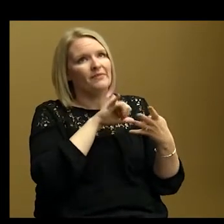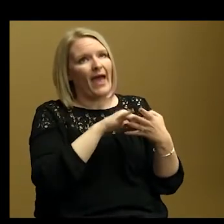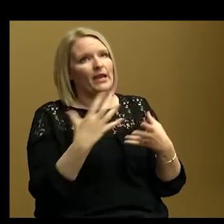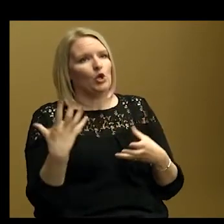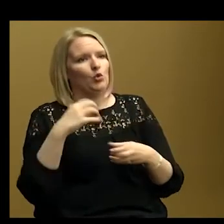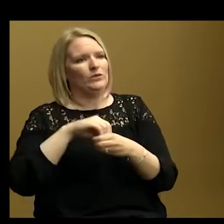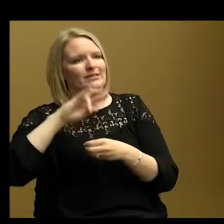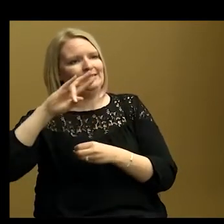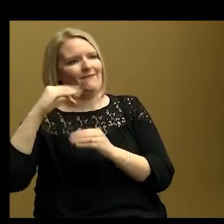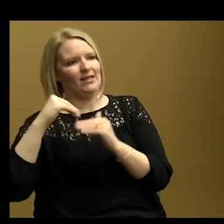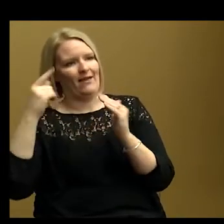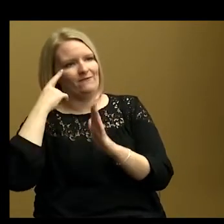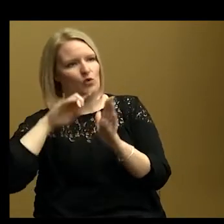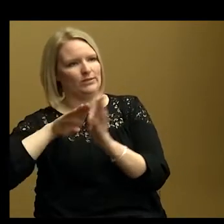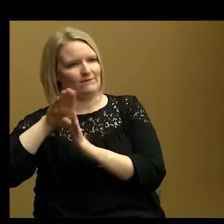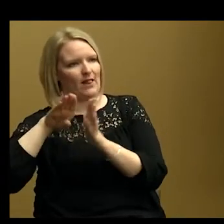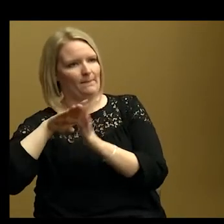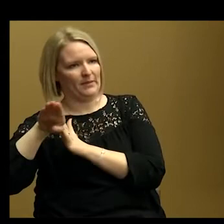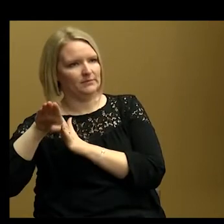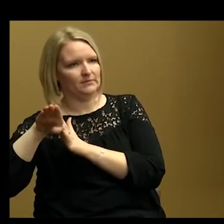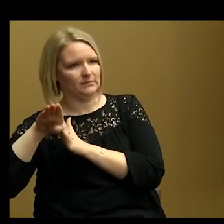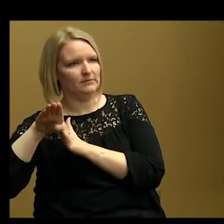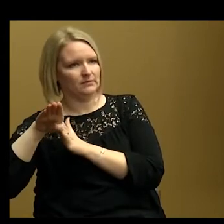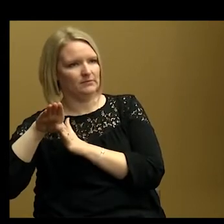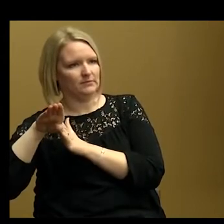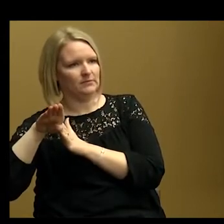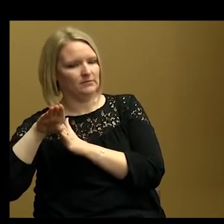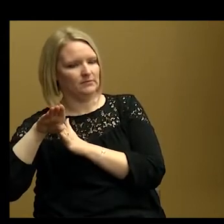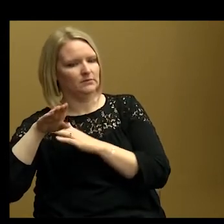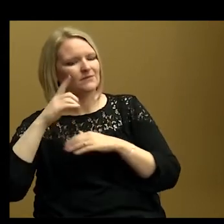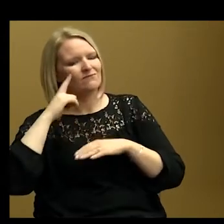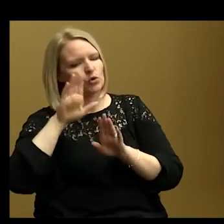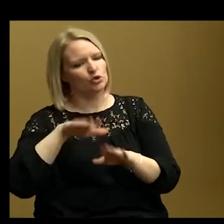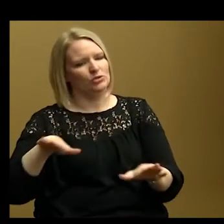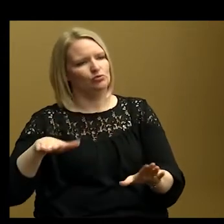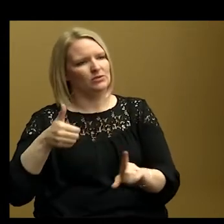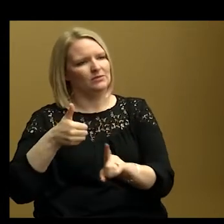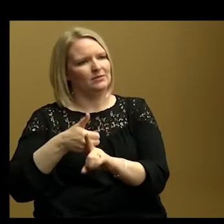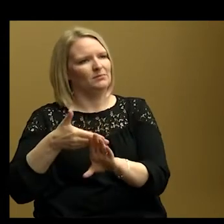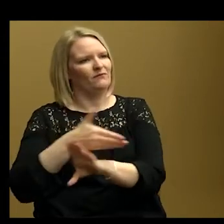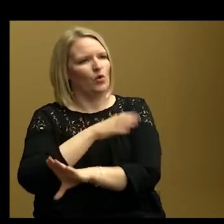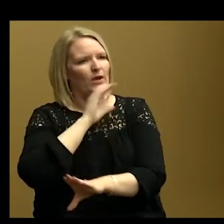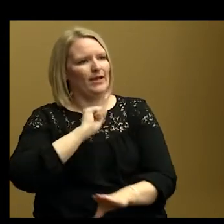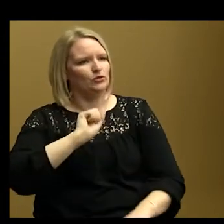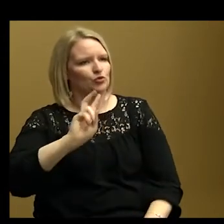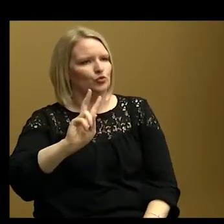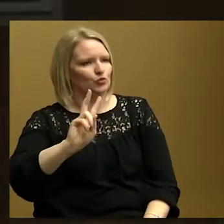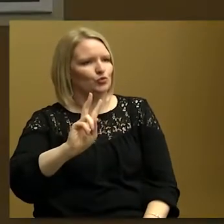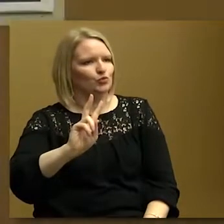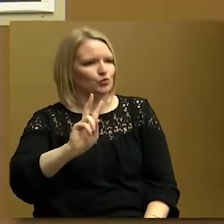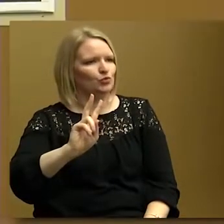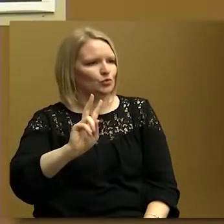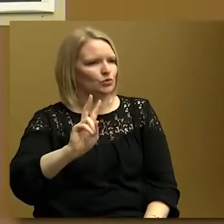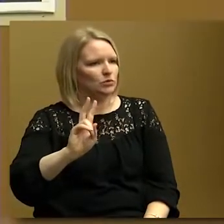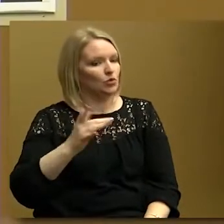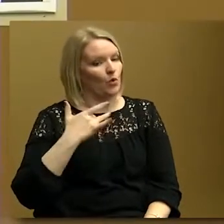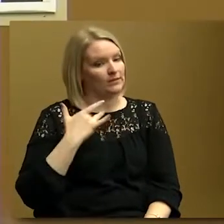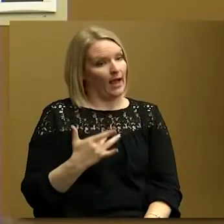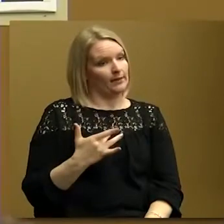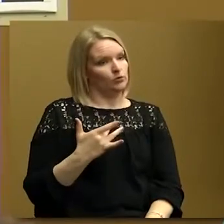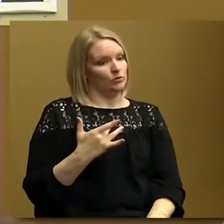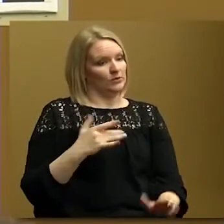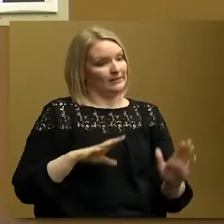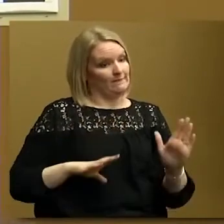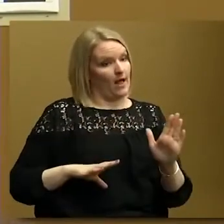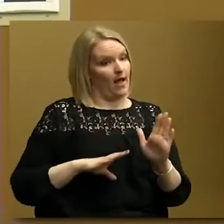of development that occurs with kids before they reach the age of 2. So typically developing